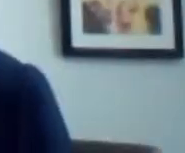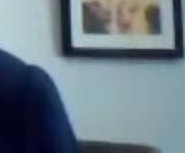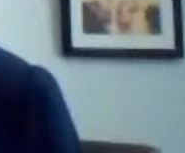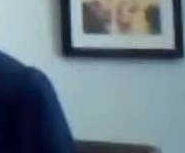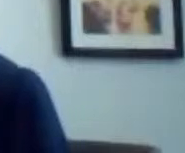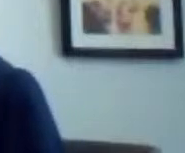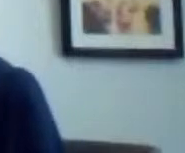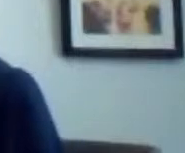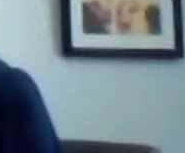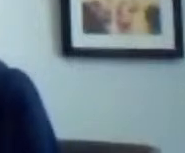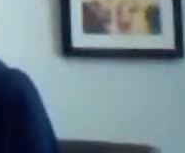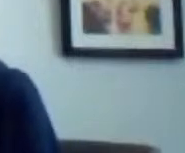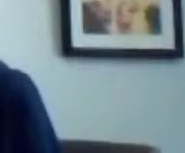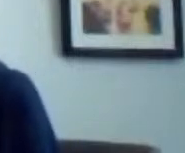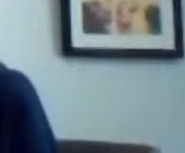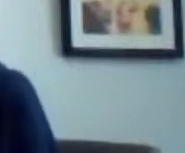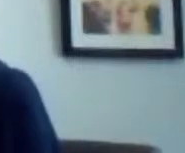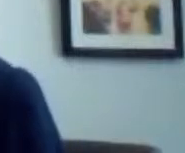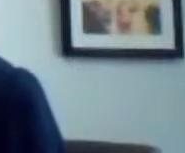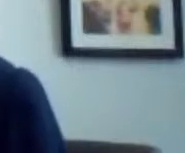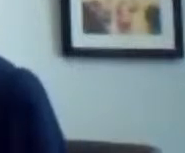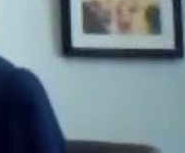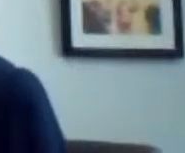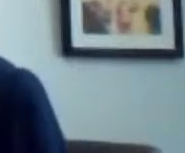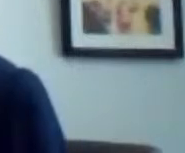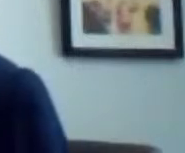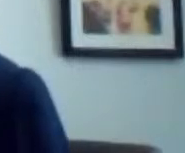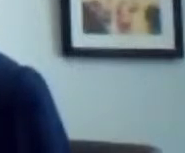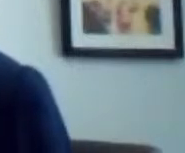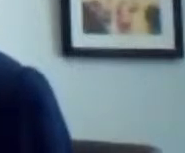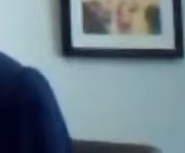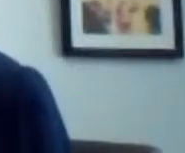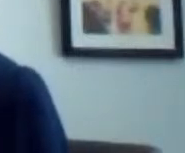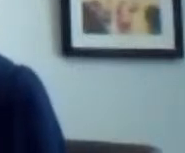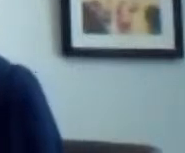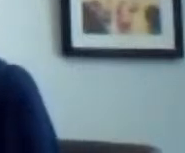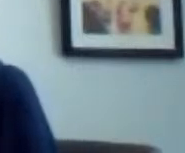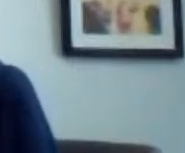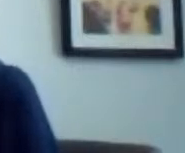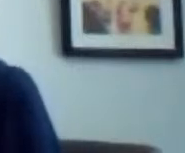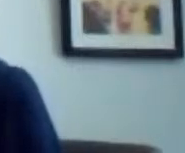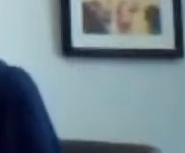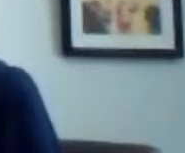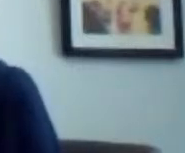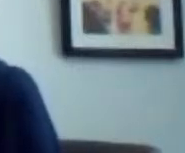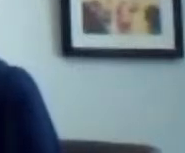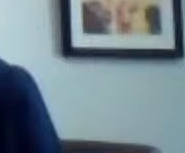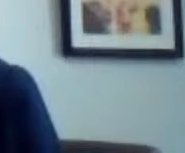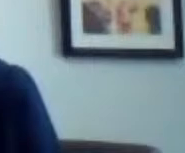it cannot be protected through our social network